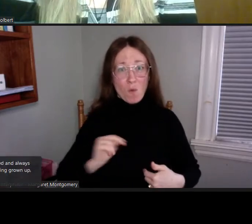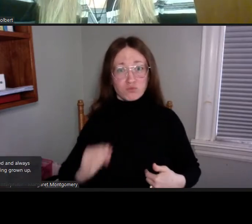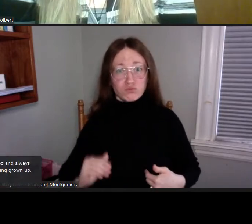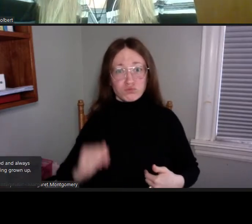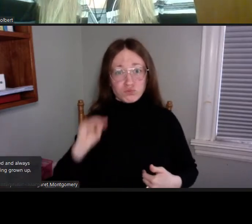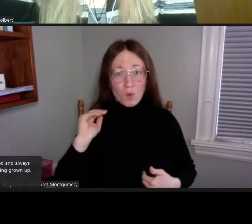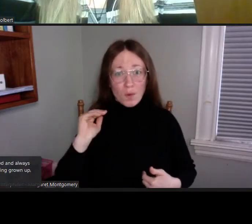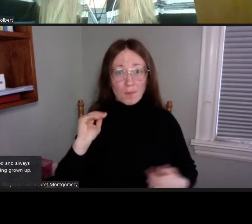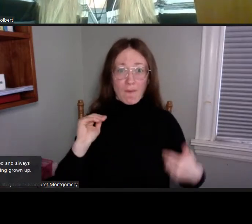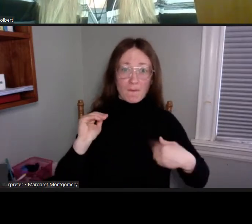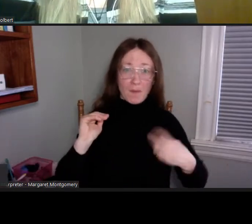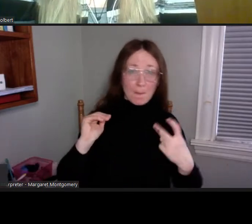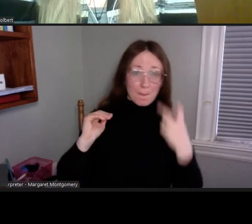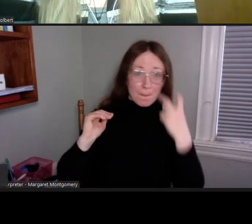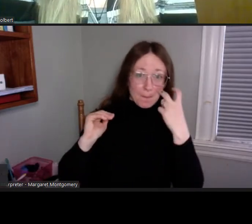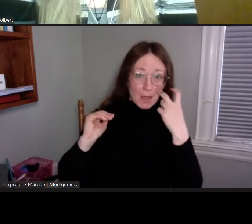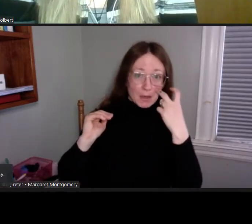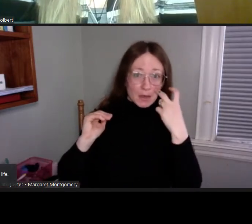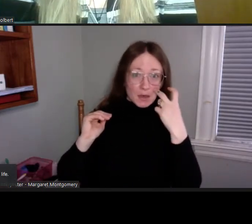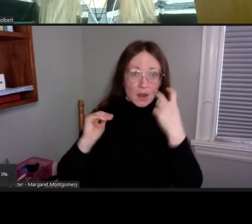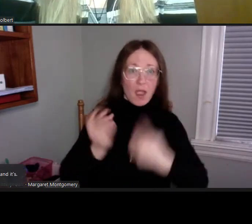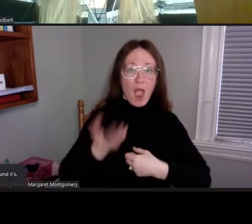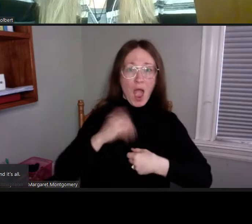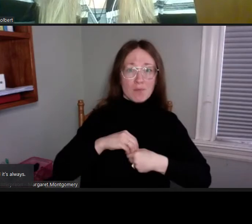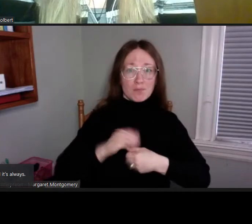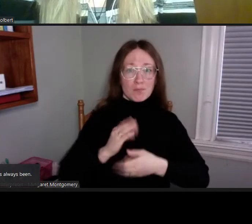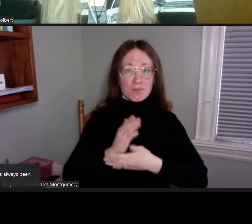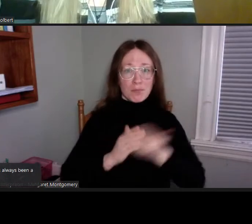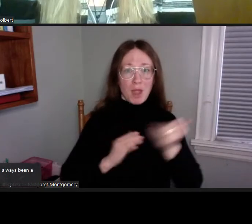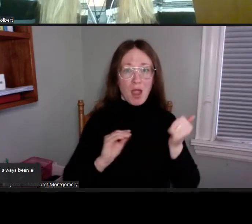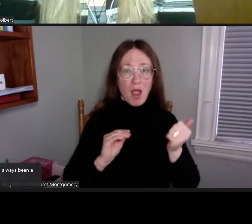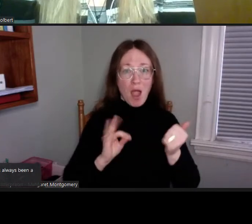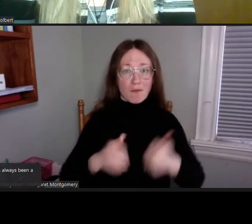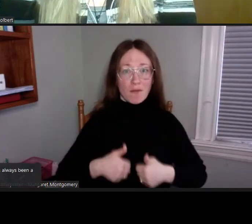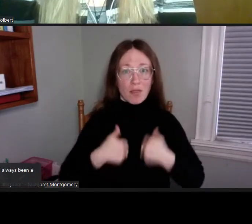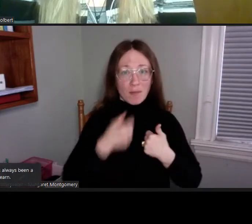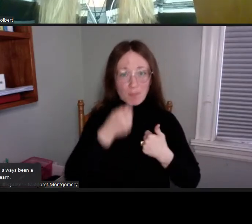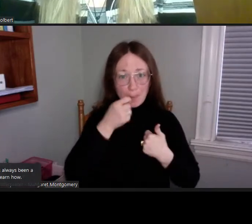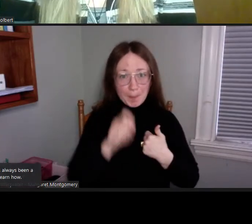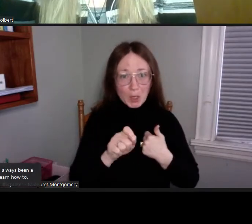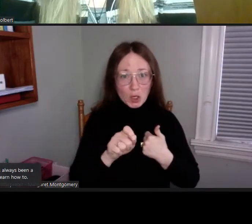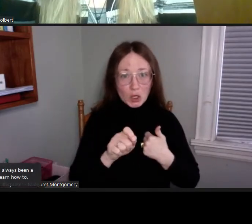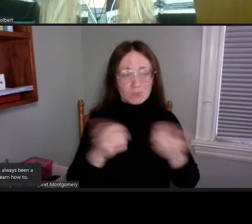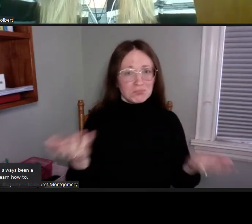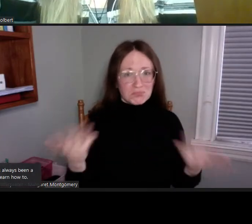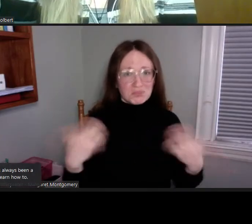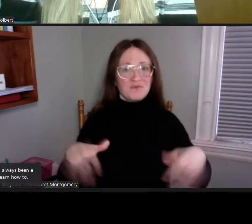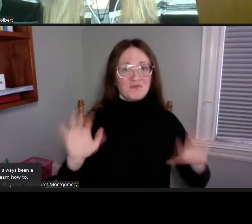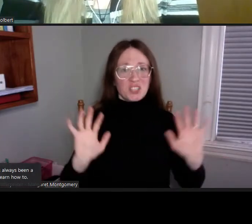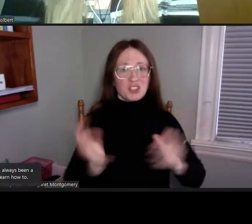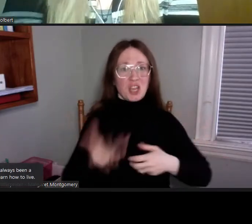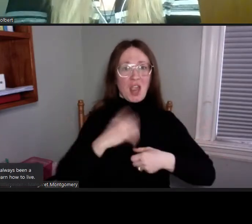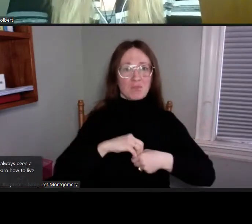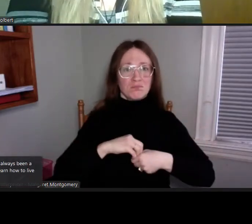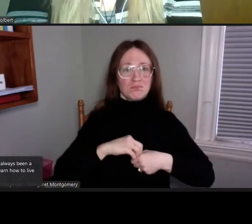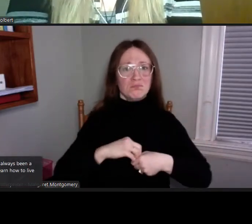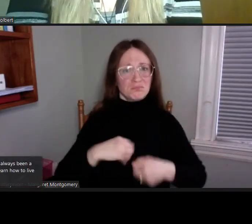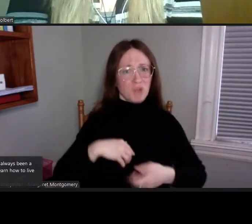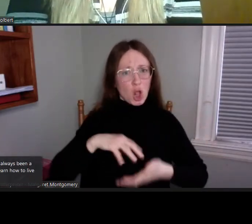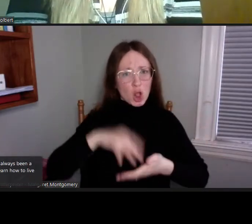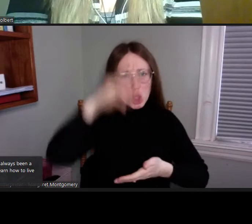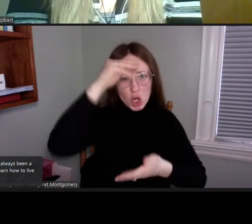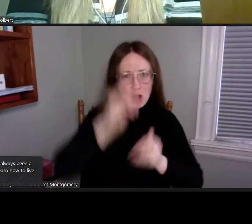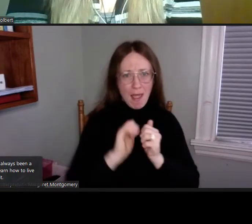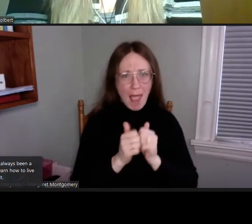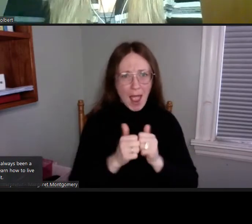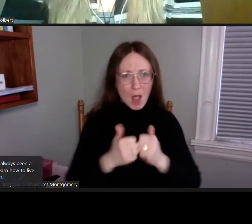blindness, it's a part of my life, and it's always been a part of my life, and I've had to learn how to live with it, adapt with it, grow